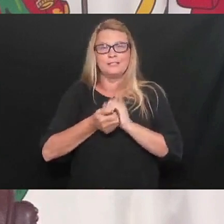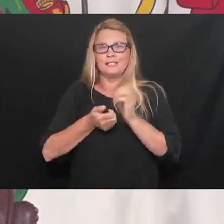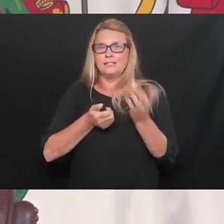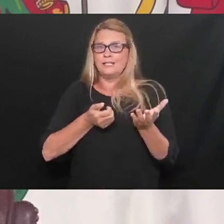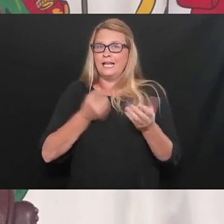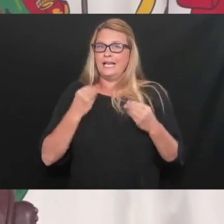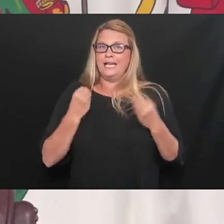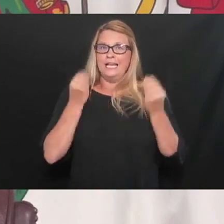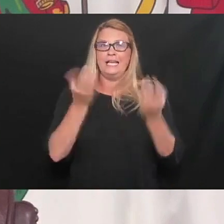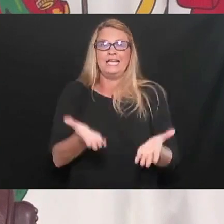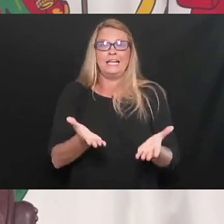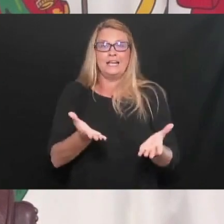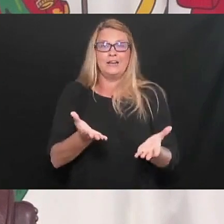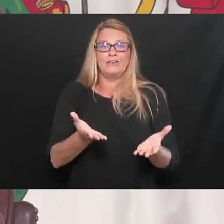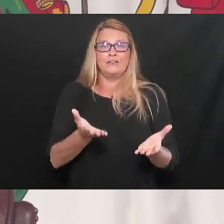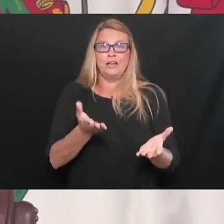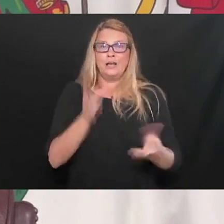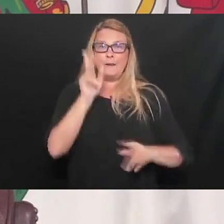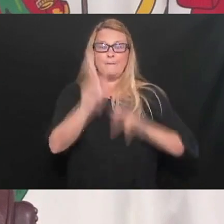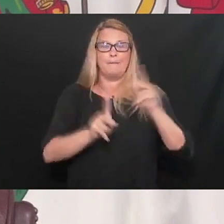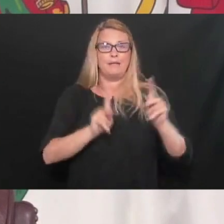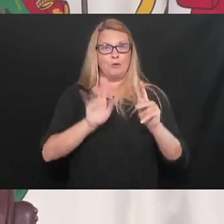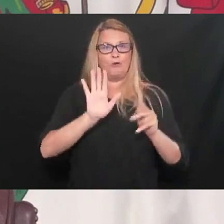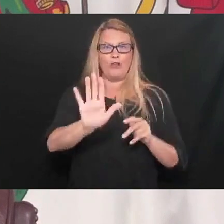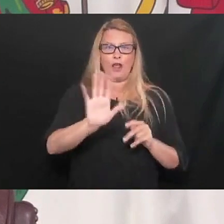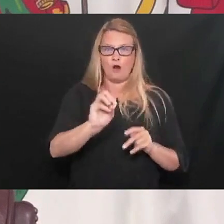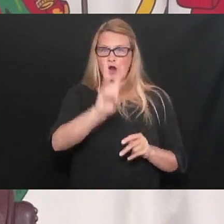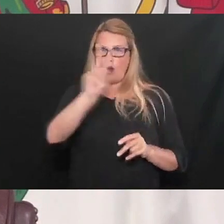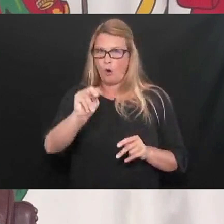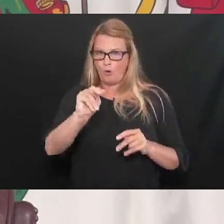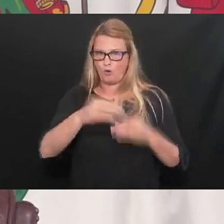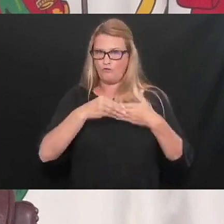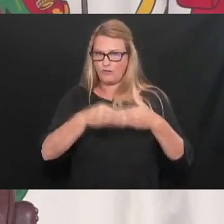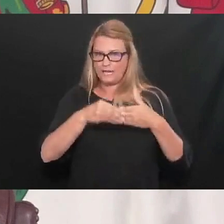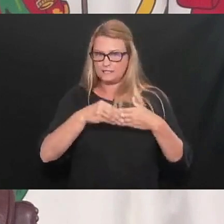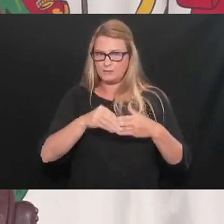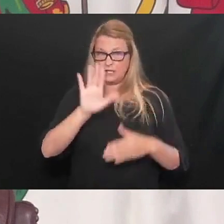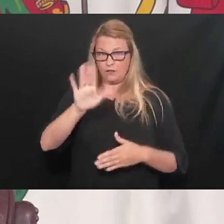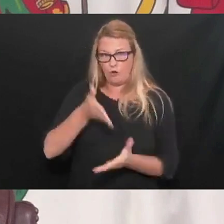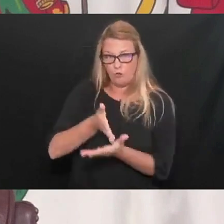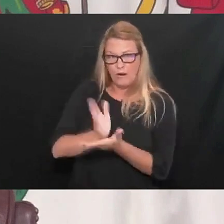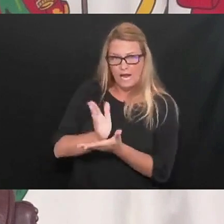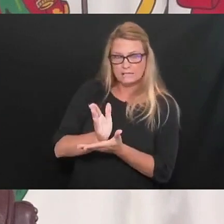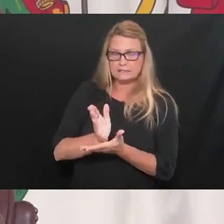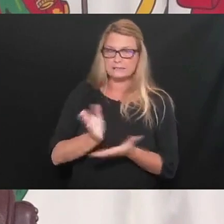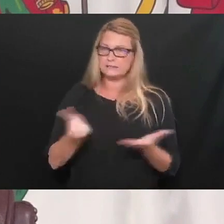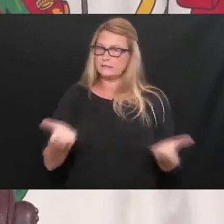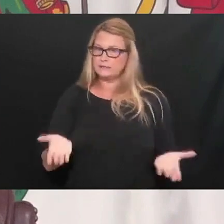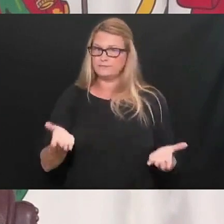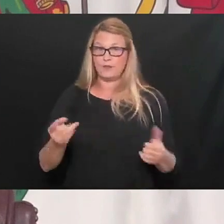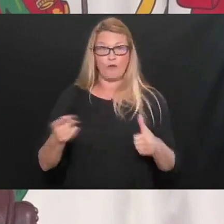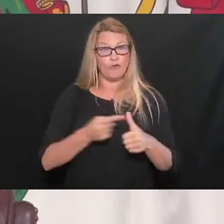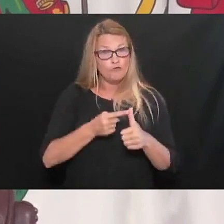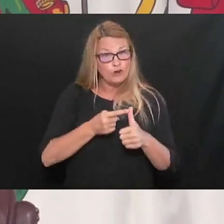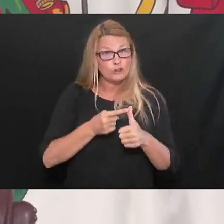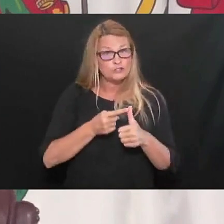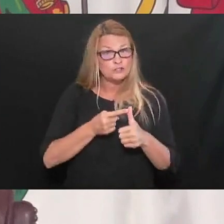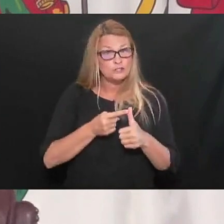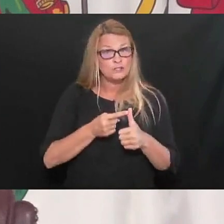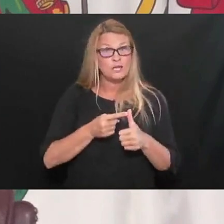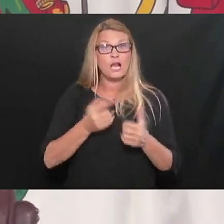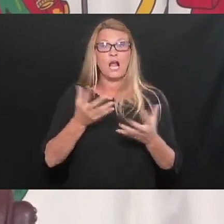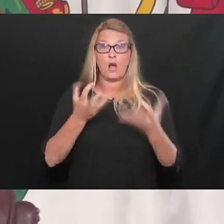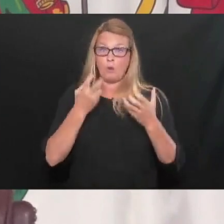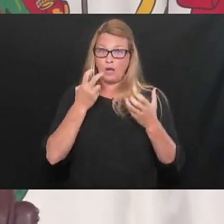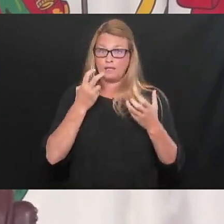give people all their flexibility of their rights, but really and truly, first and foremost, we need to look after our